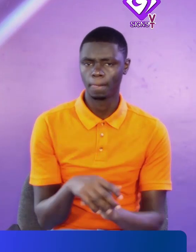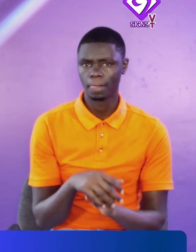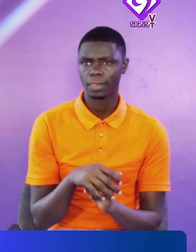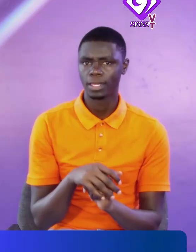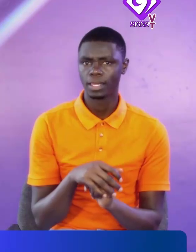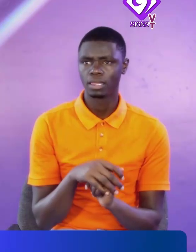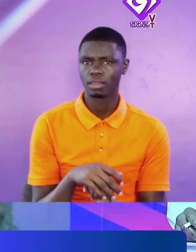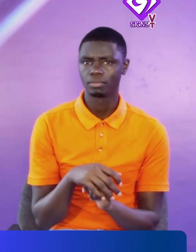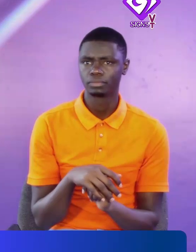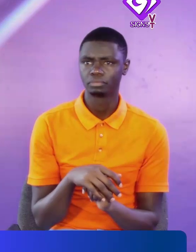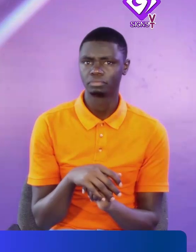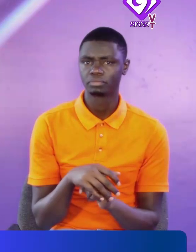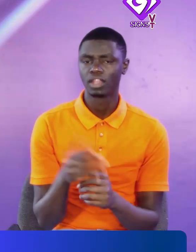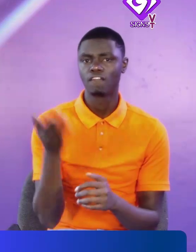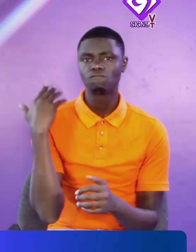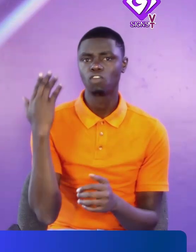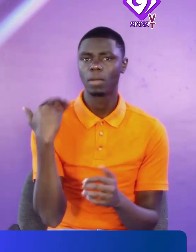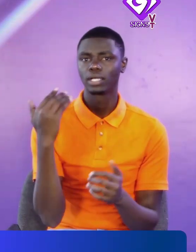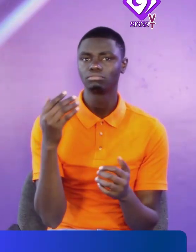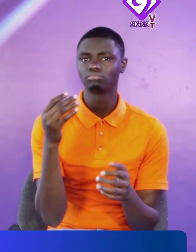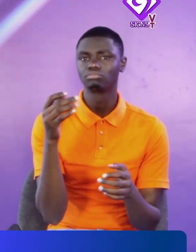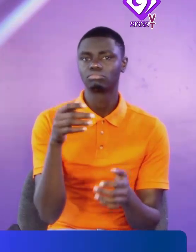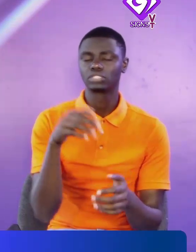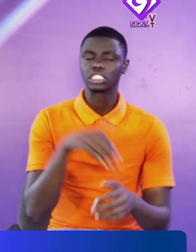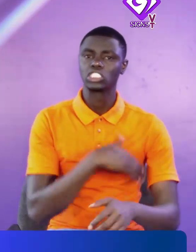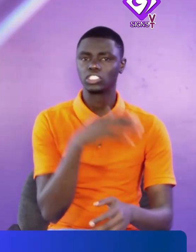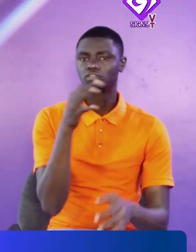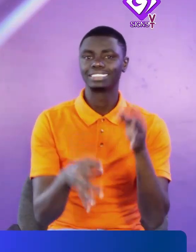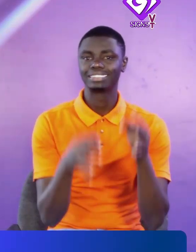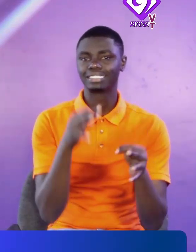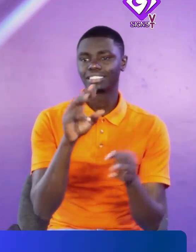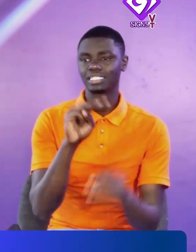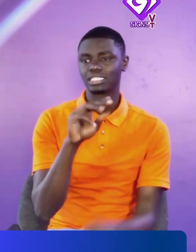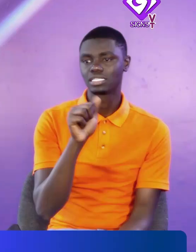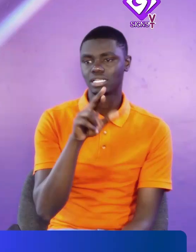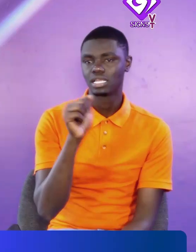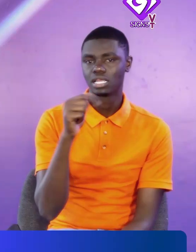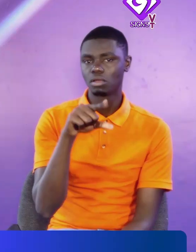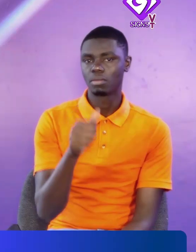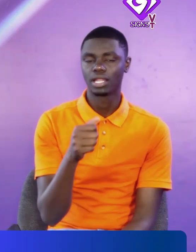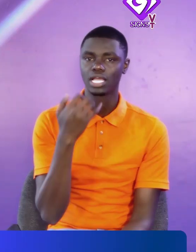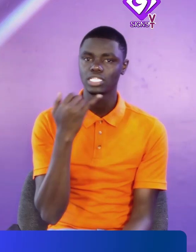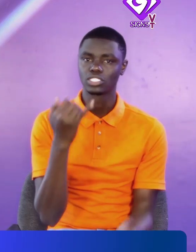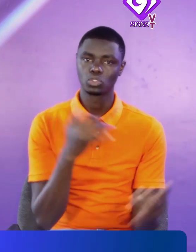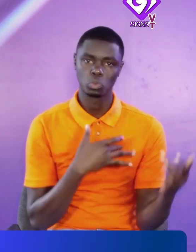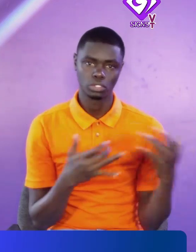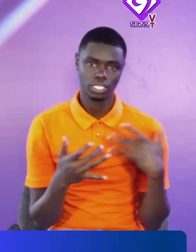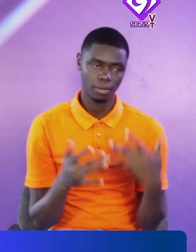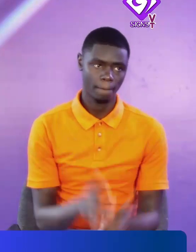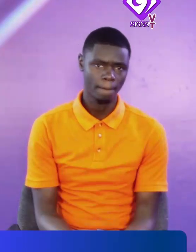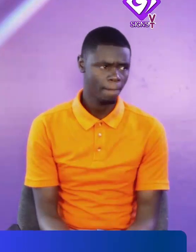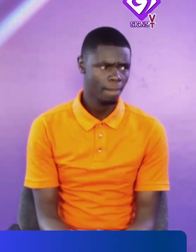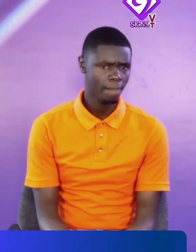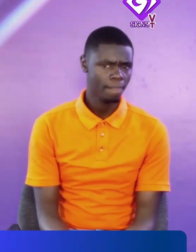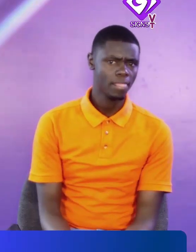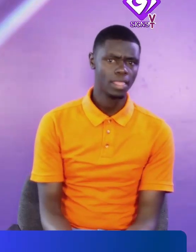as the former Chief Justice David Maraga is concerned. And it goes on to further read that, his eye